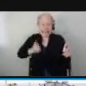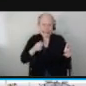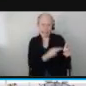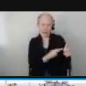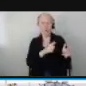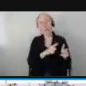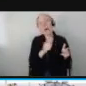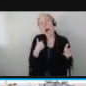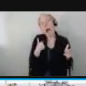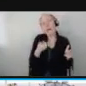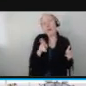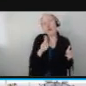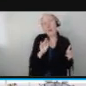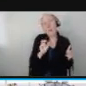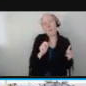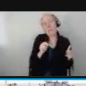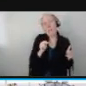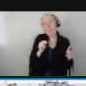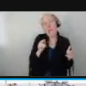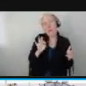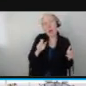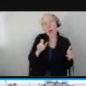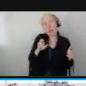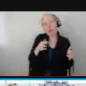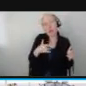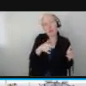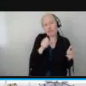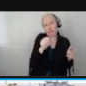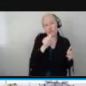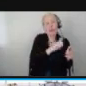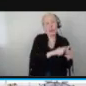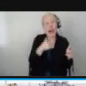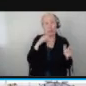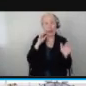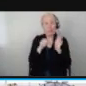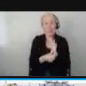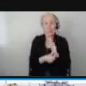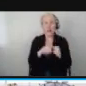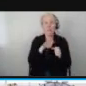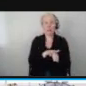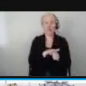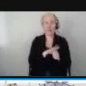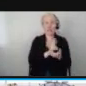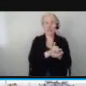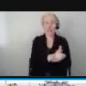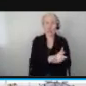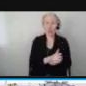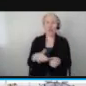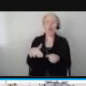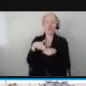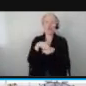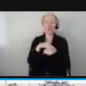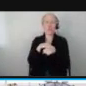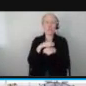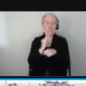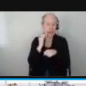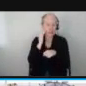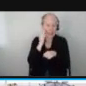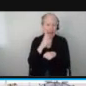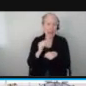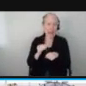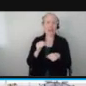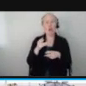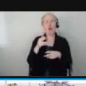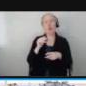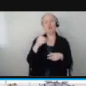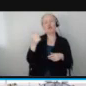vehicle. Instead, I'm going to focus on the Pressurized Rover, the surface habitat, and the transit habitat. So